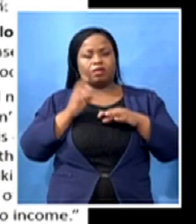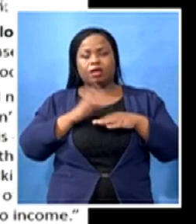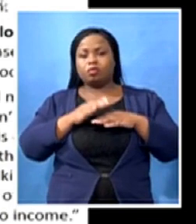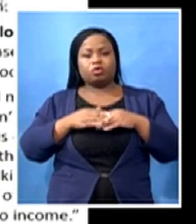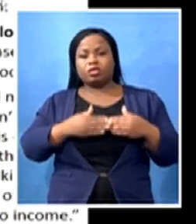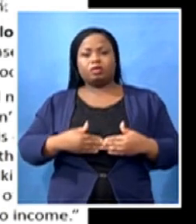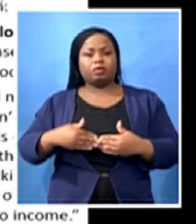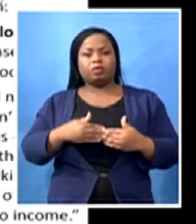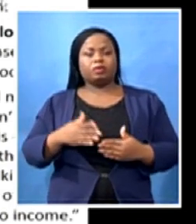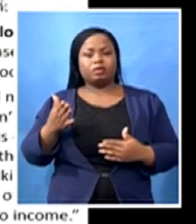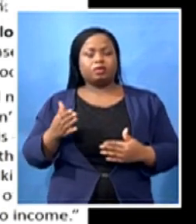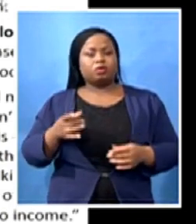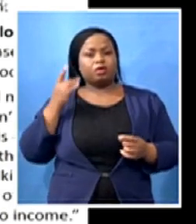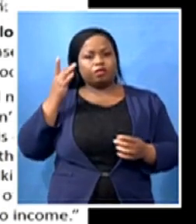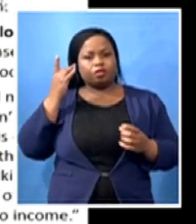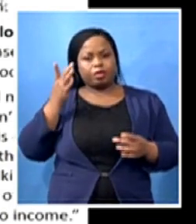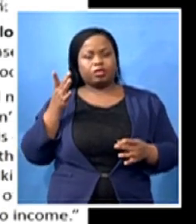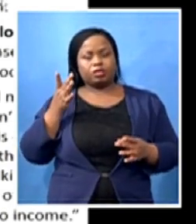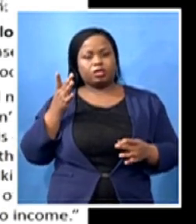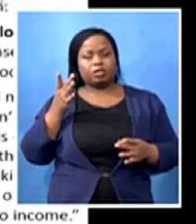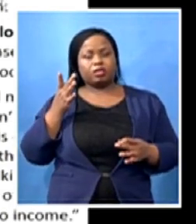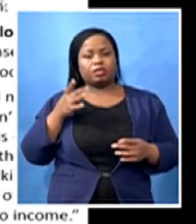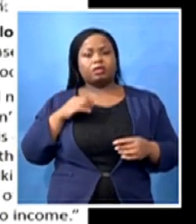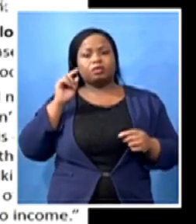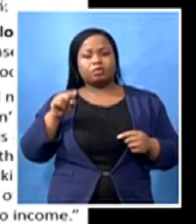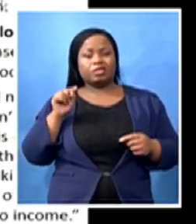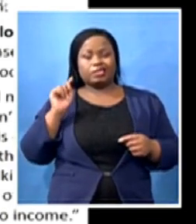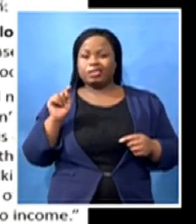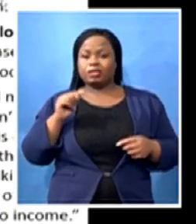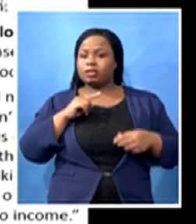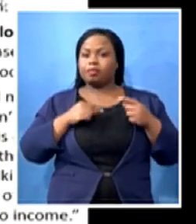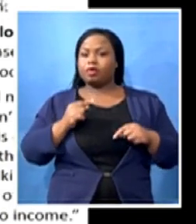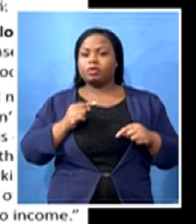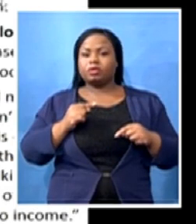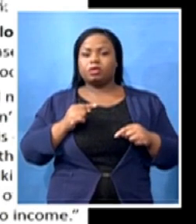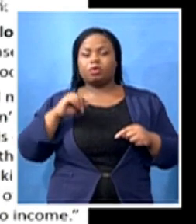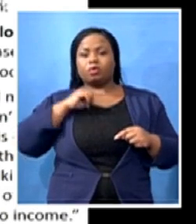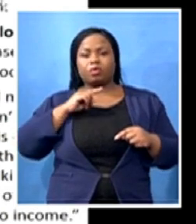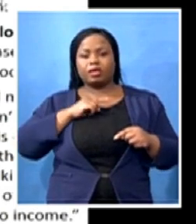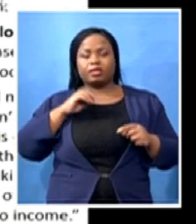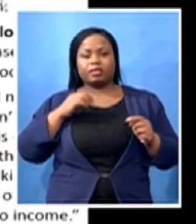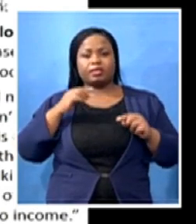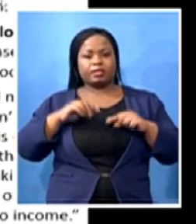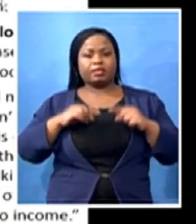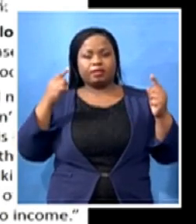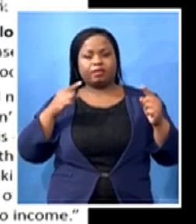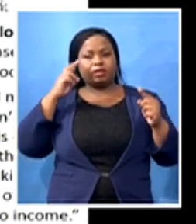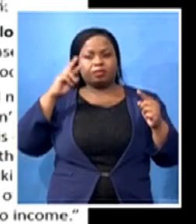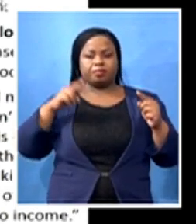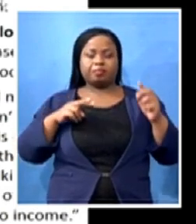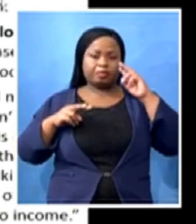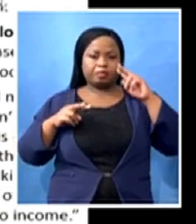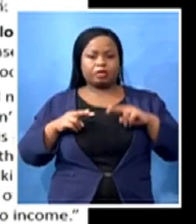one of, again, points to this unusual paradox that white, Indian, and colored South Africans report